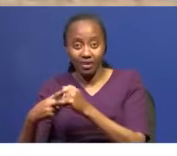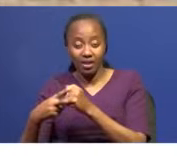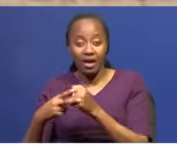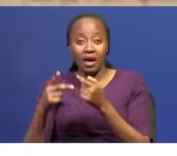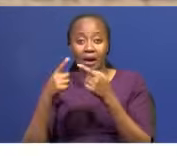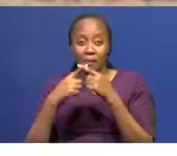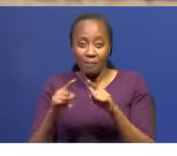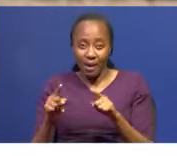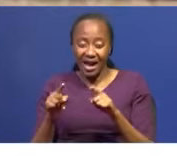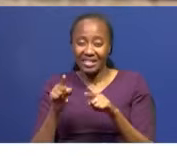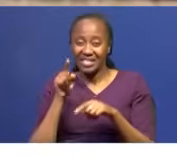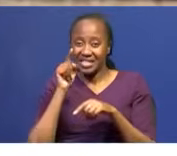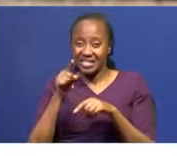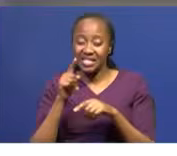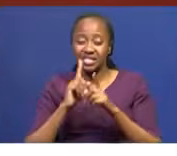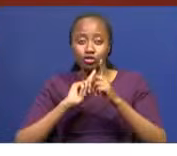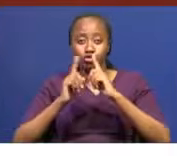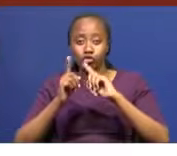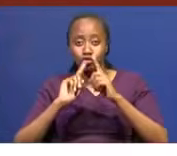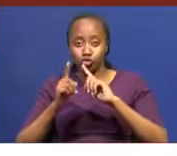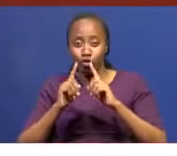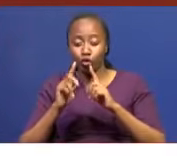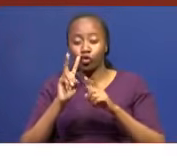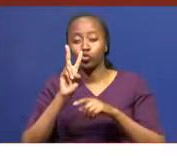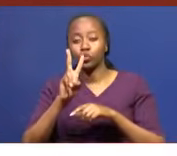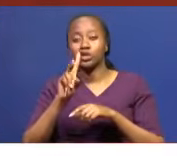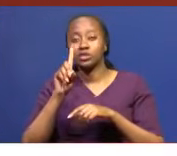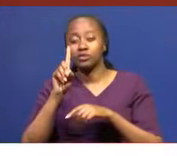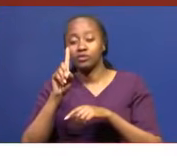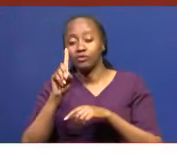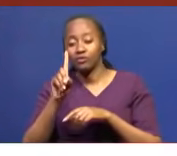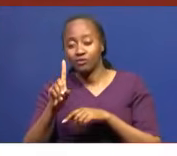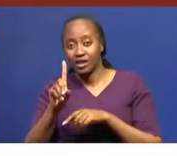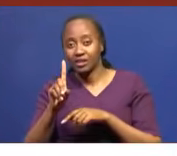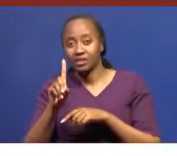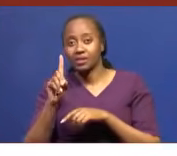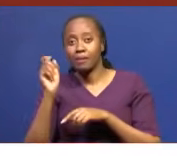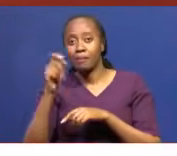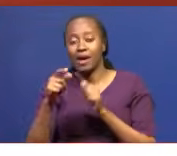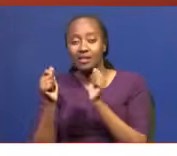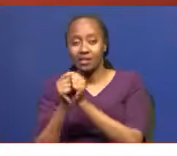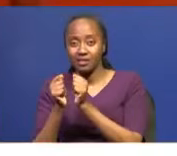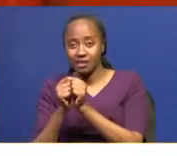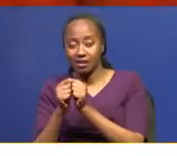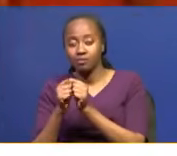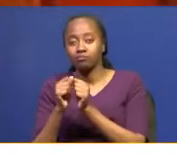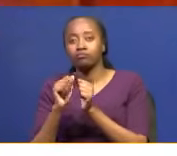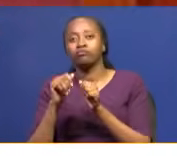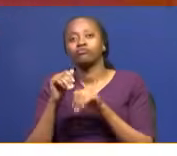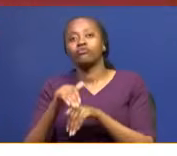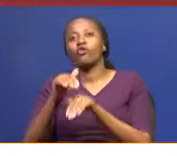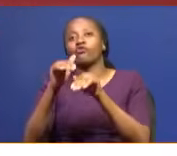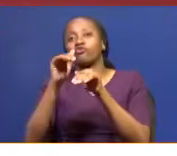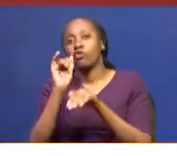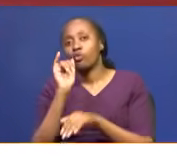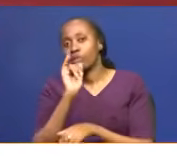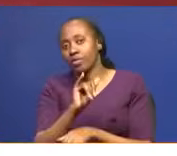Mention of the case has been scheduled for 21st October to confirm compliance.